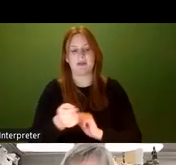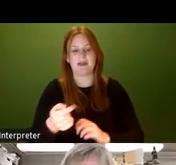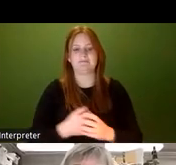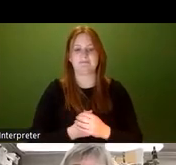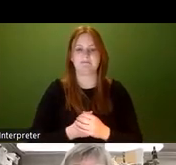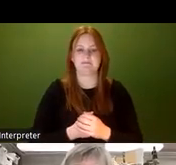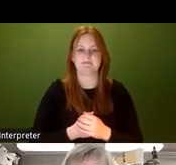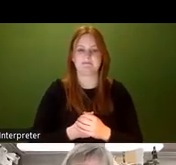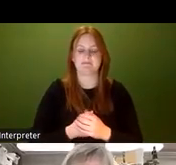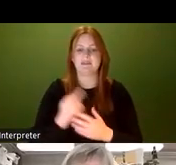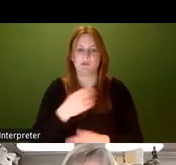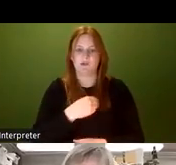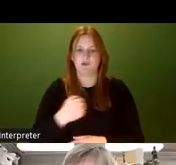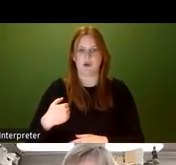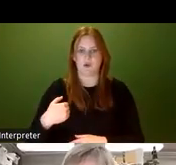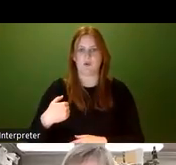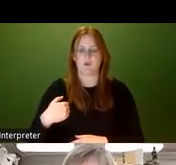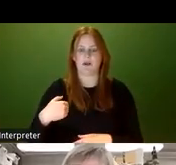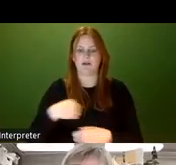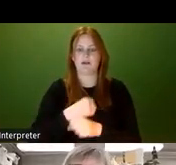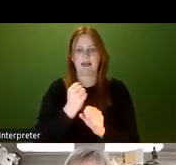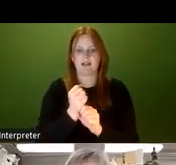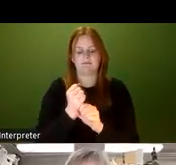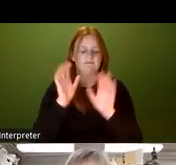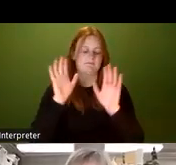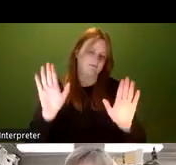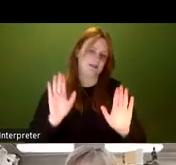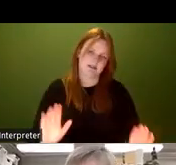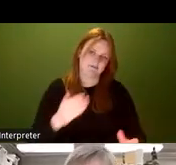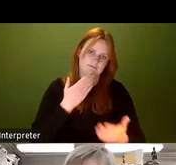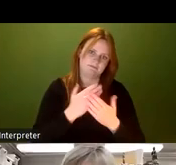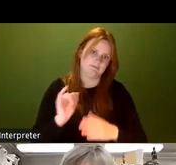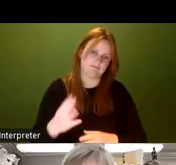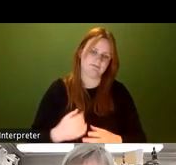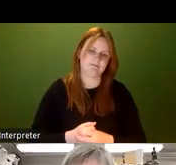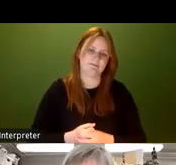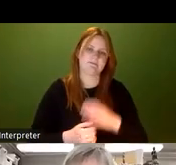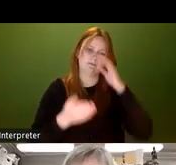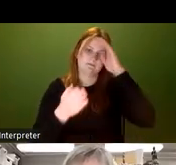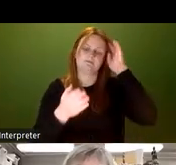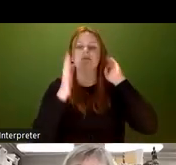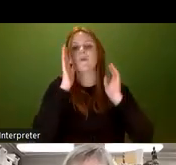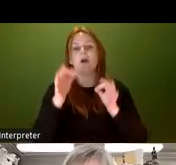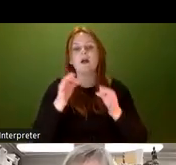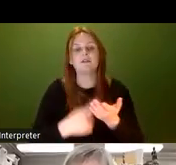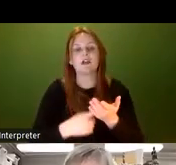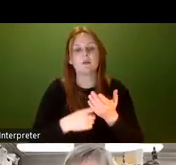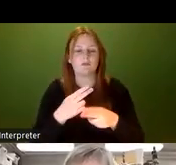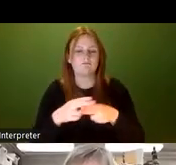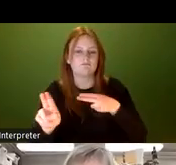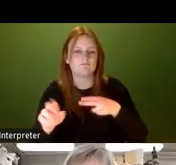Toronto who did a fabulous job of those. So this I'm going to talk about briefly